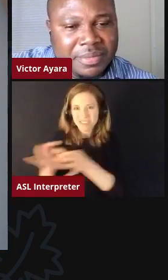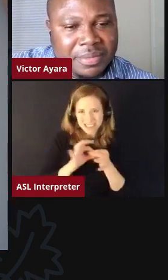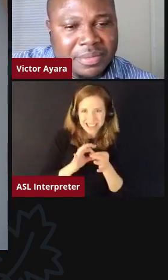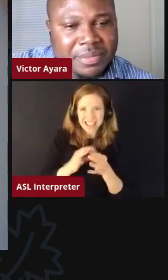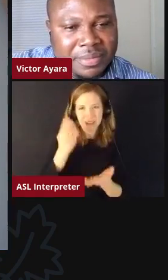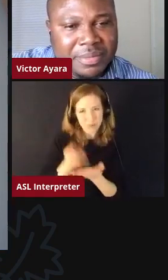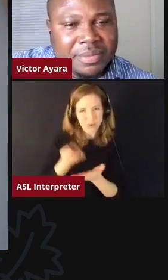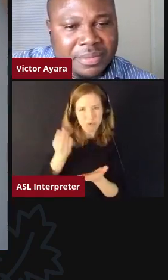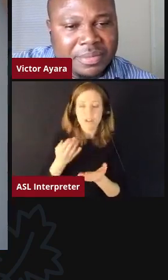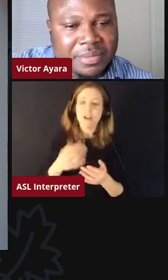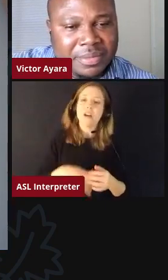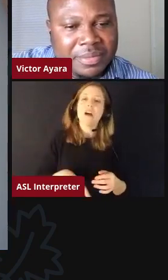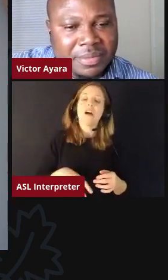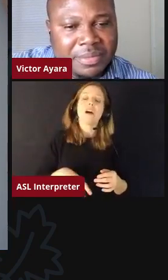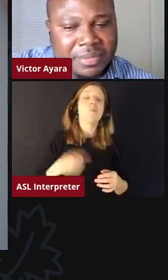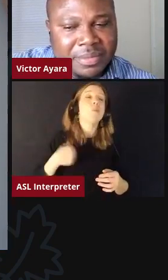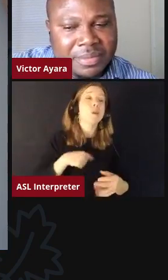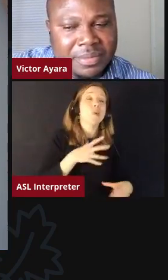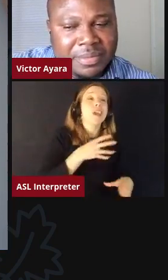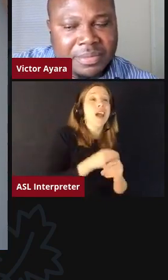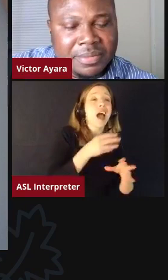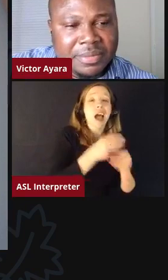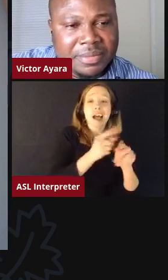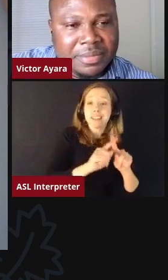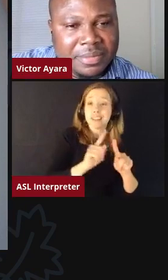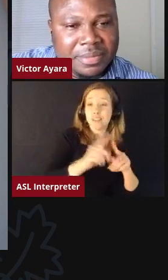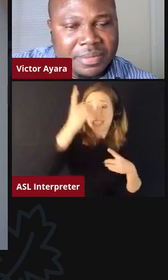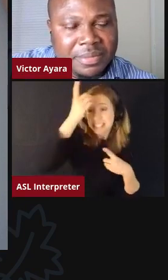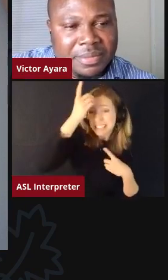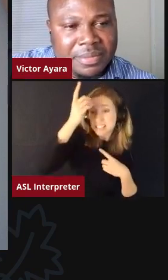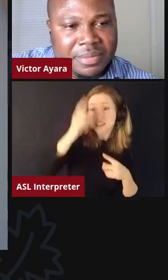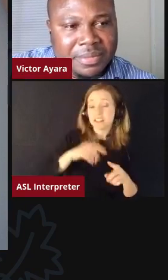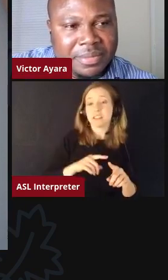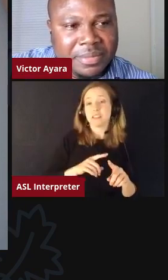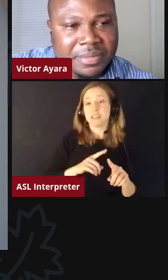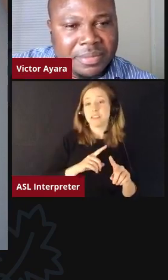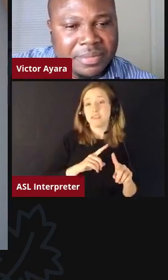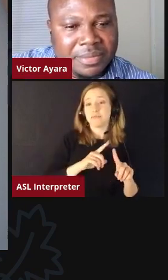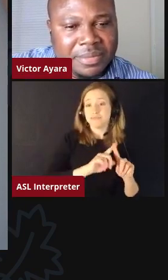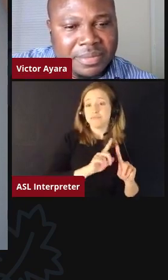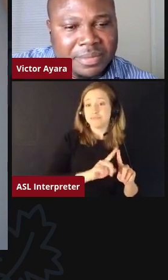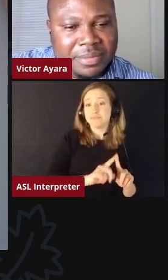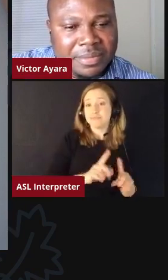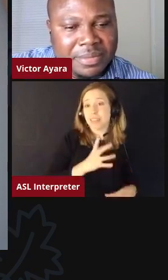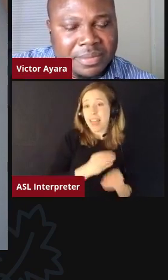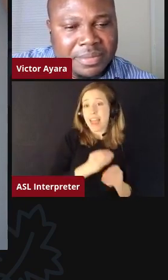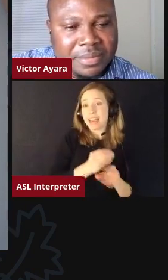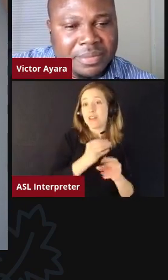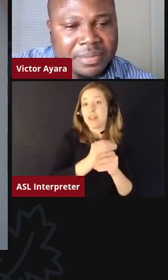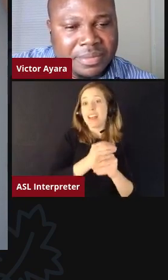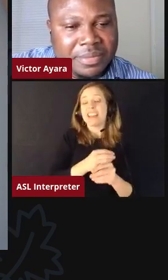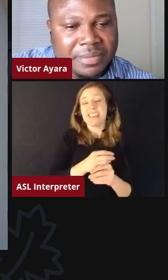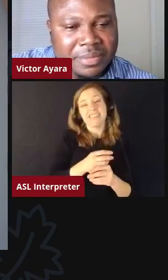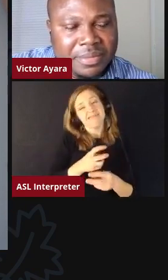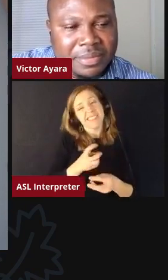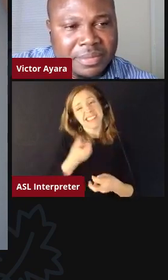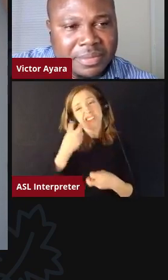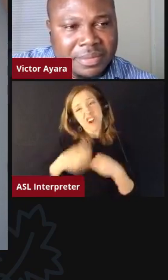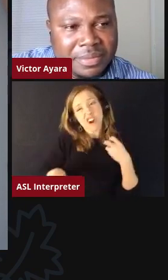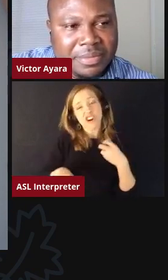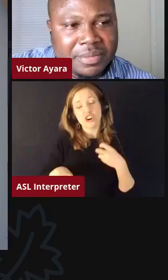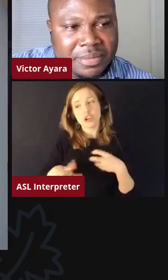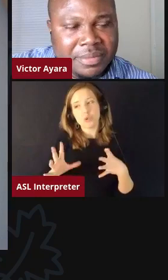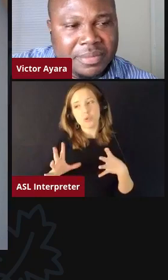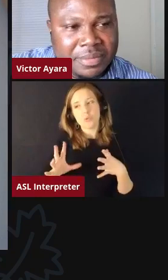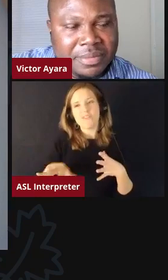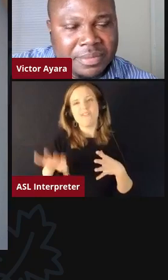harder link. But I think that the techniques that we're developing will be able to support these things down the future. We're